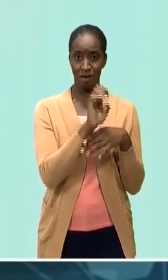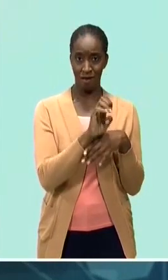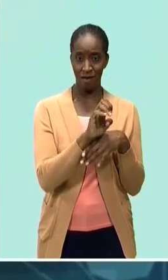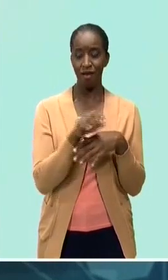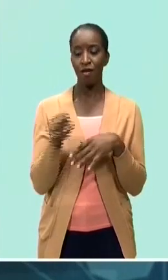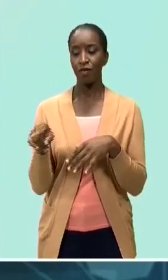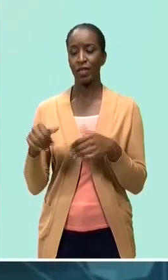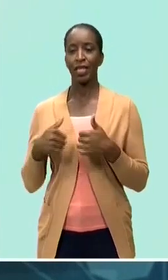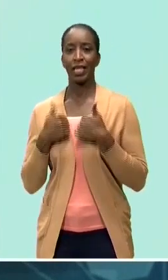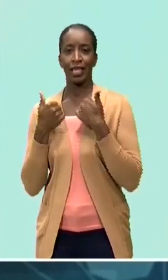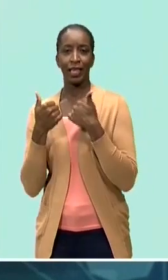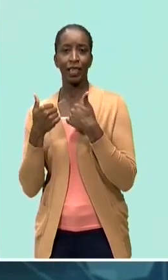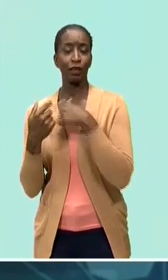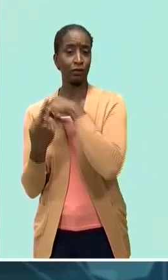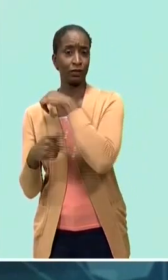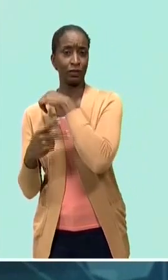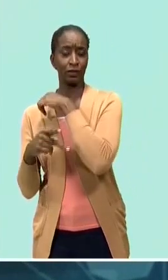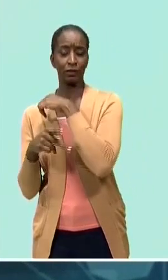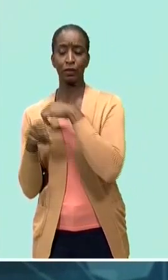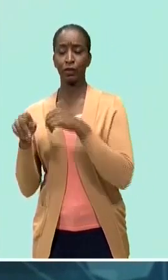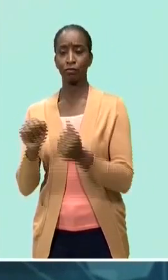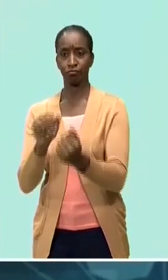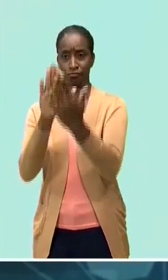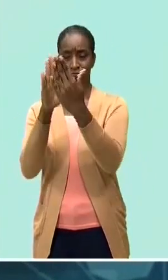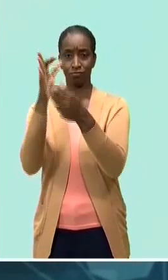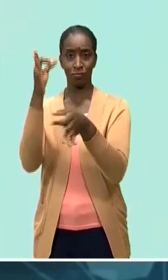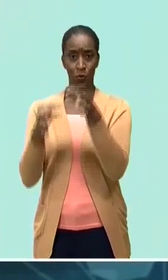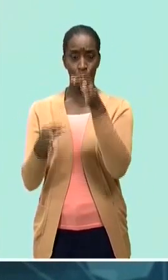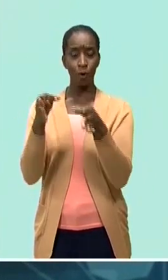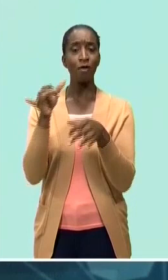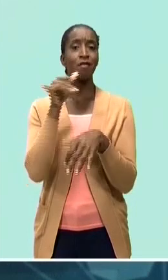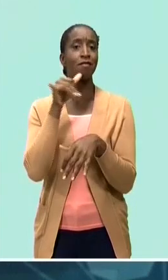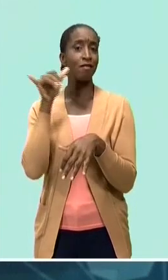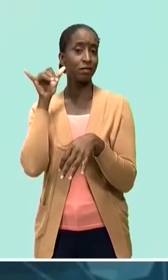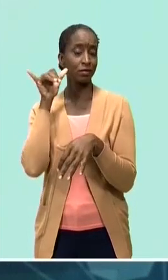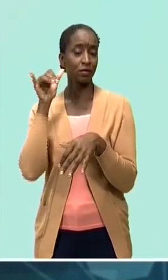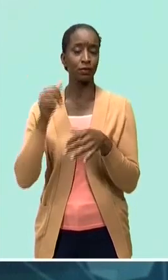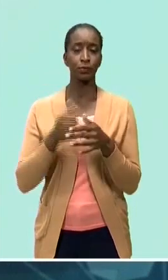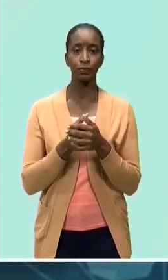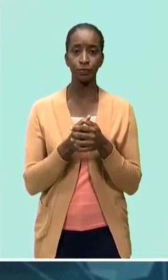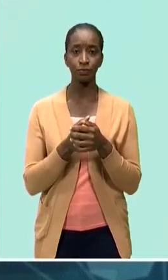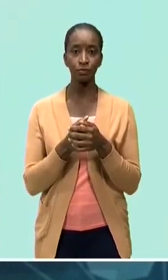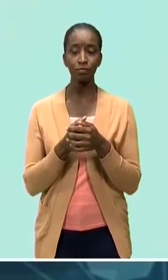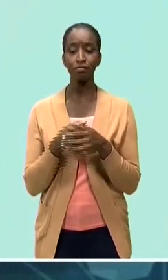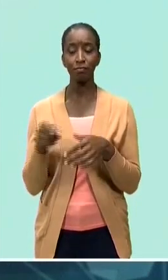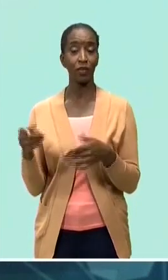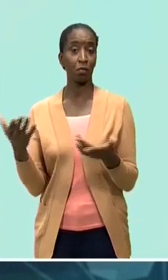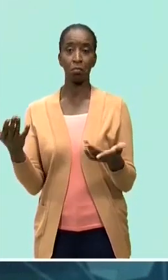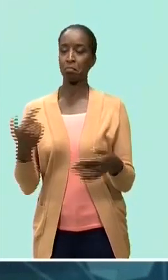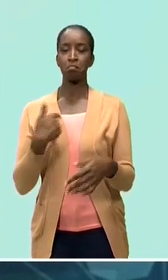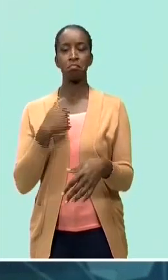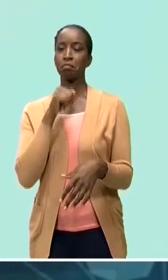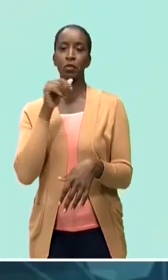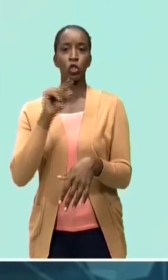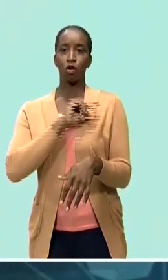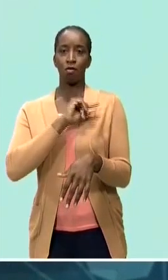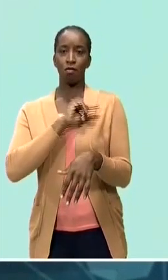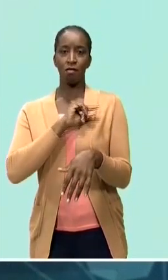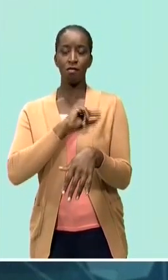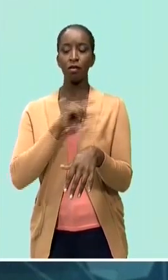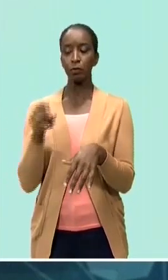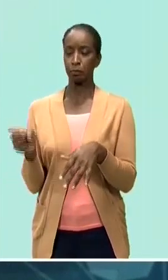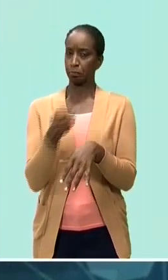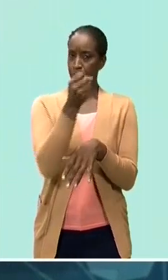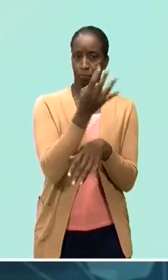Philip resident appeared at the Whole Town Magistrates Court yesterday before Magistrate Wanda Blair, where he pleaded not guilty. He was granted bail in the sum